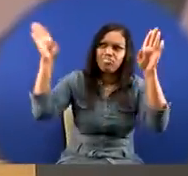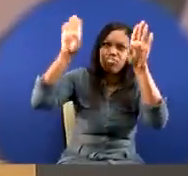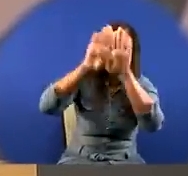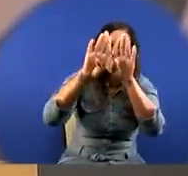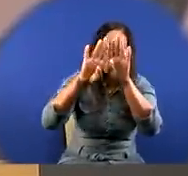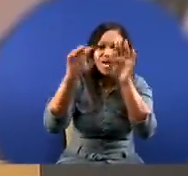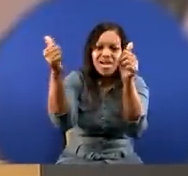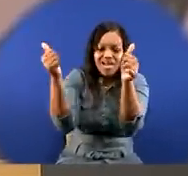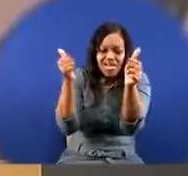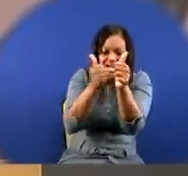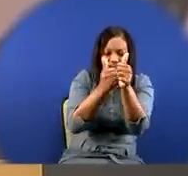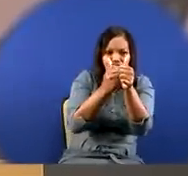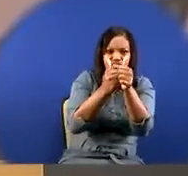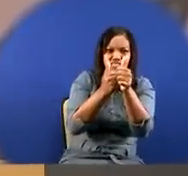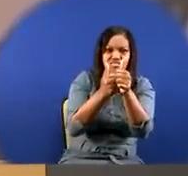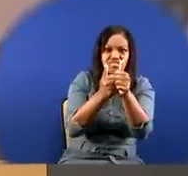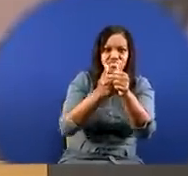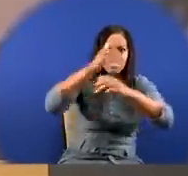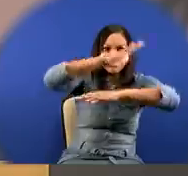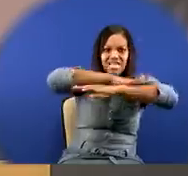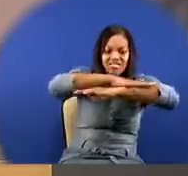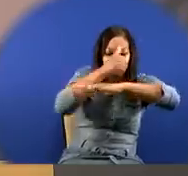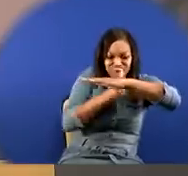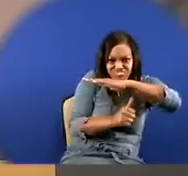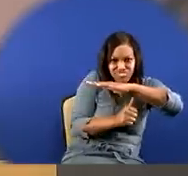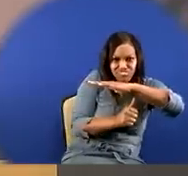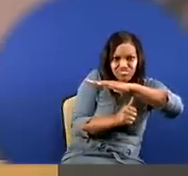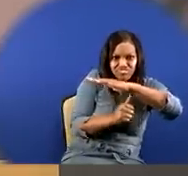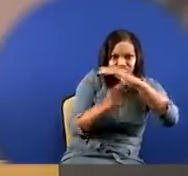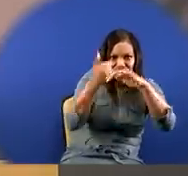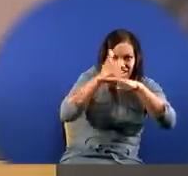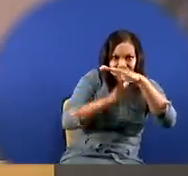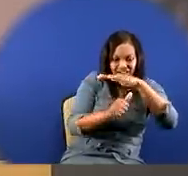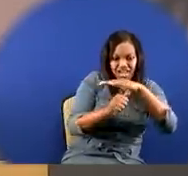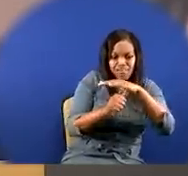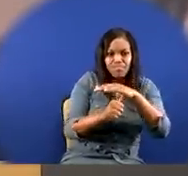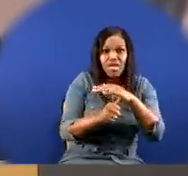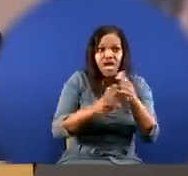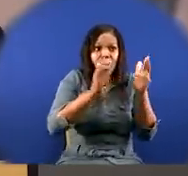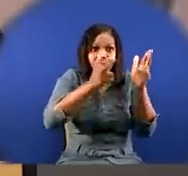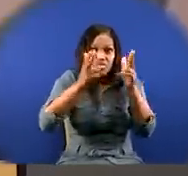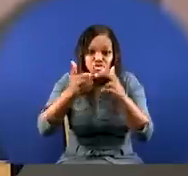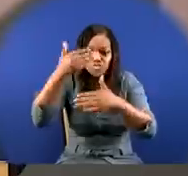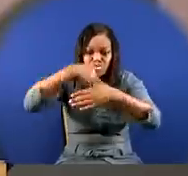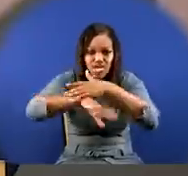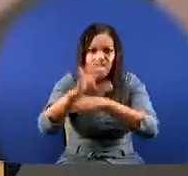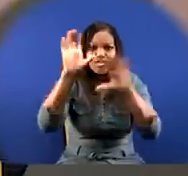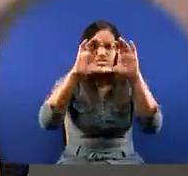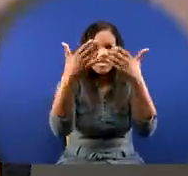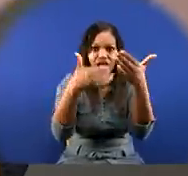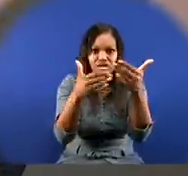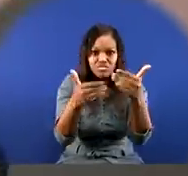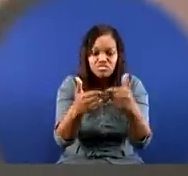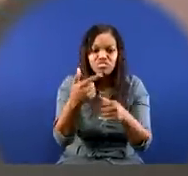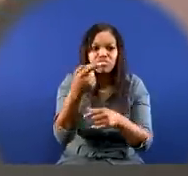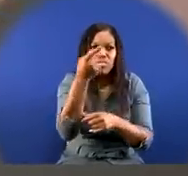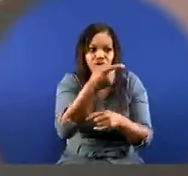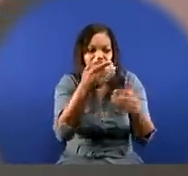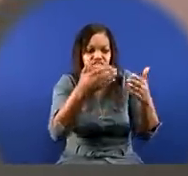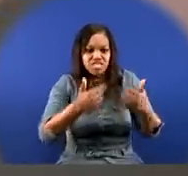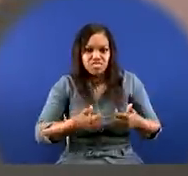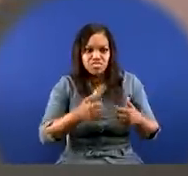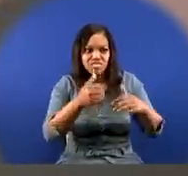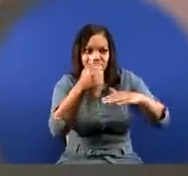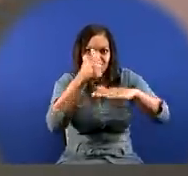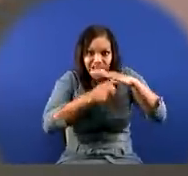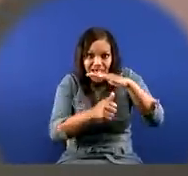got underneath a desk. And then the shooter came in the classroom where she was,